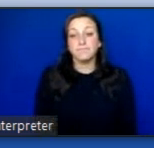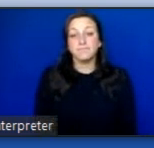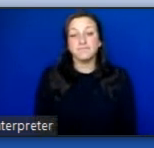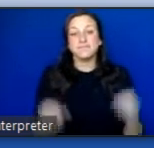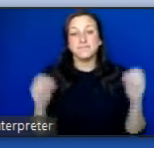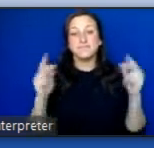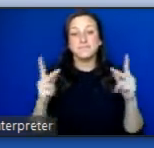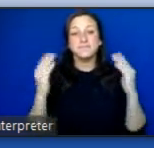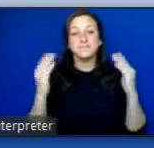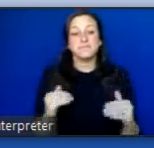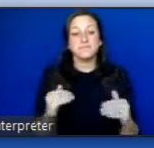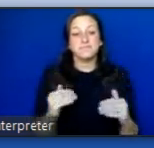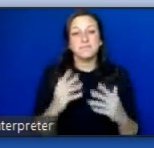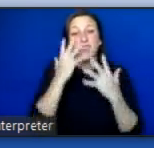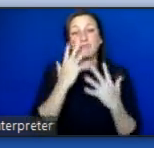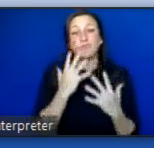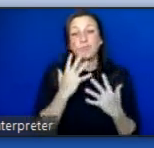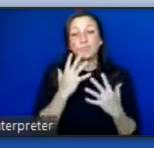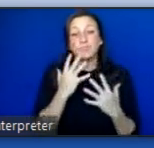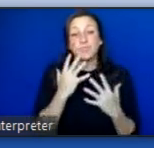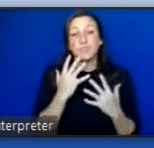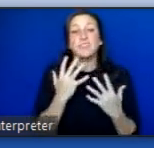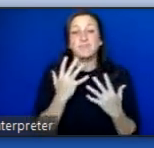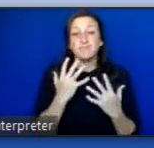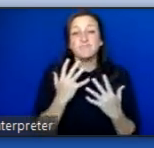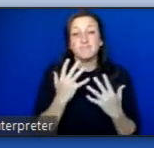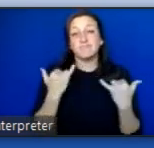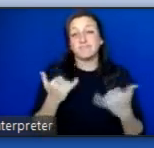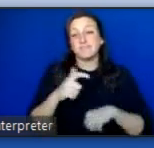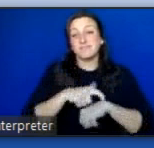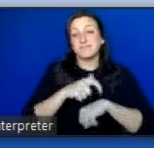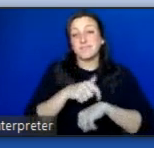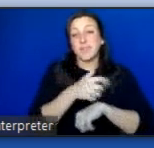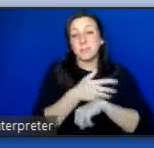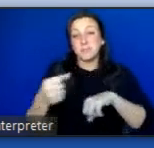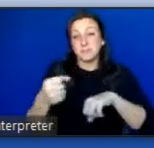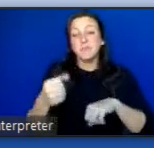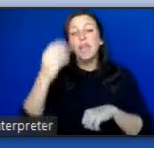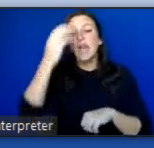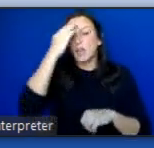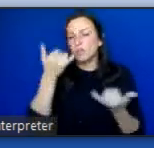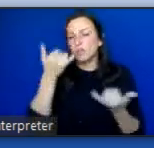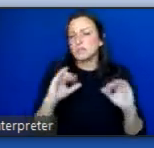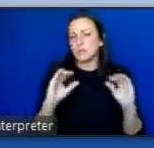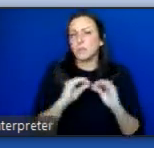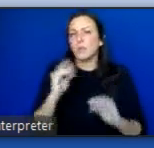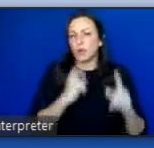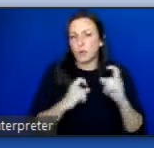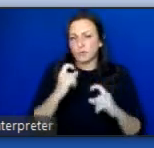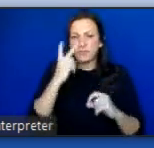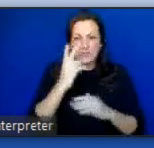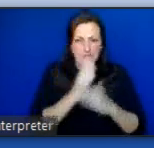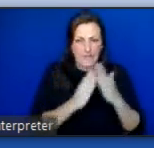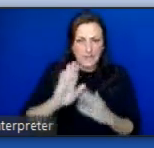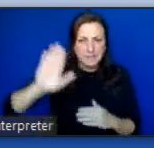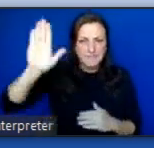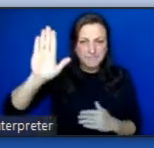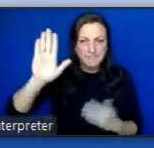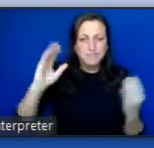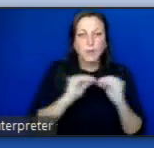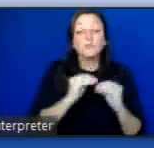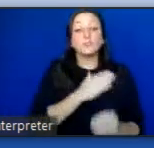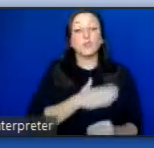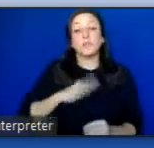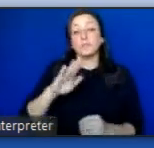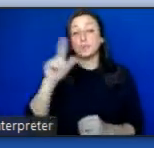Okay, and unfortunately, we have come up on time here. I know that there are still a couple more raised hands, so please send